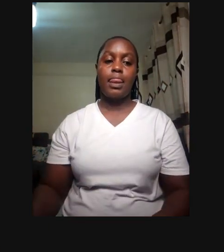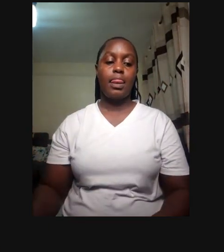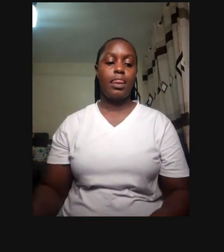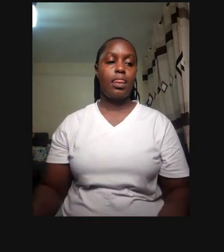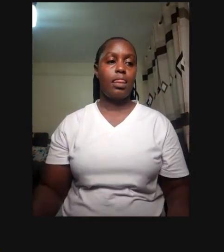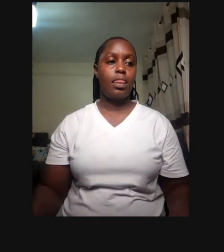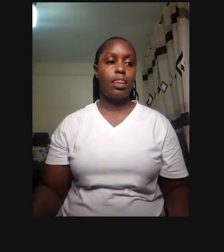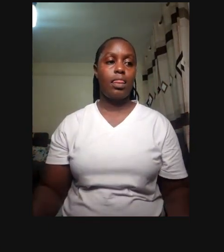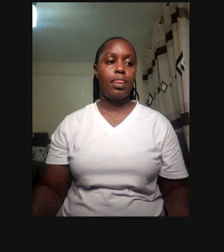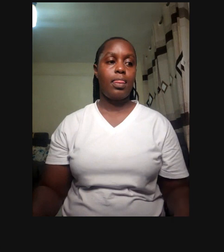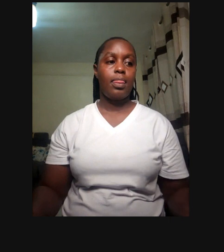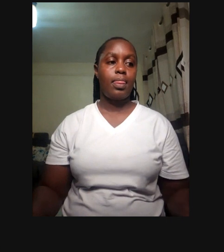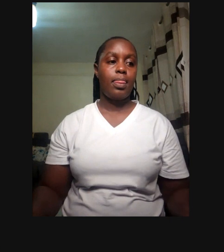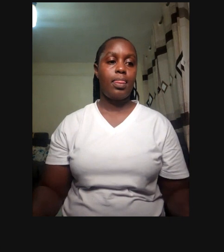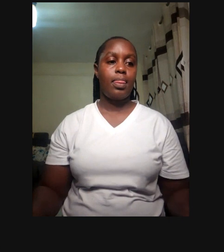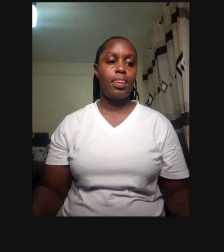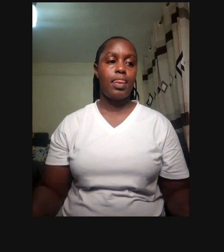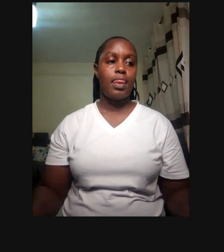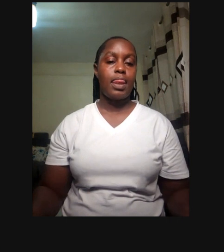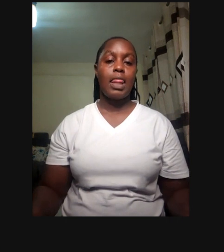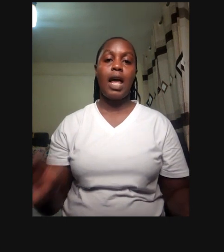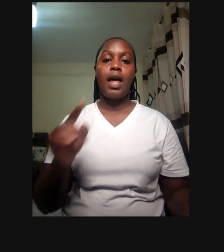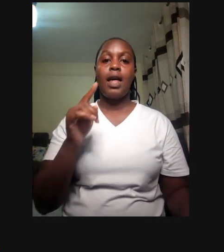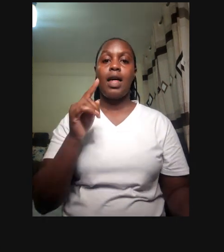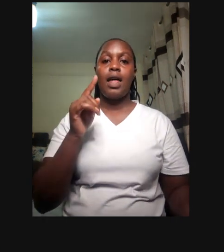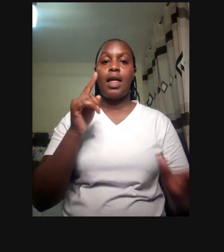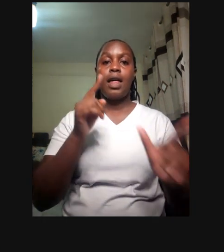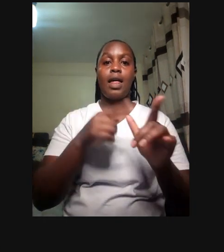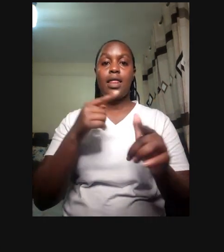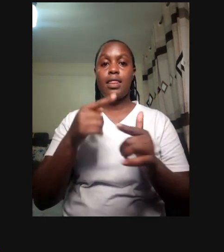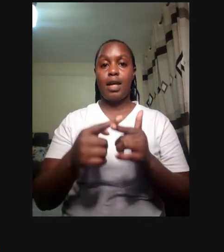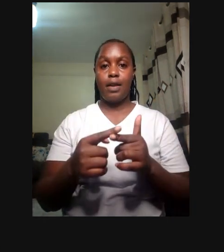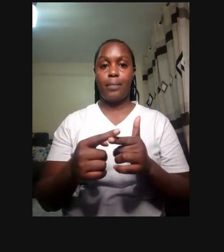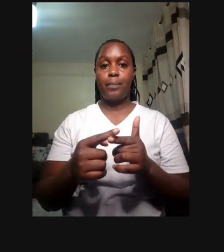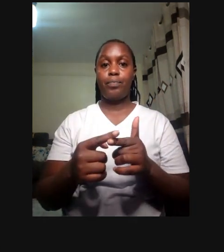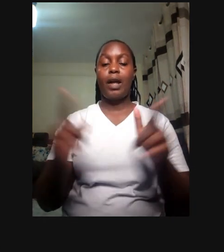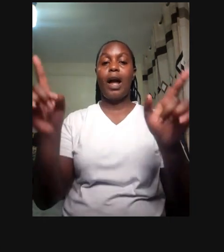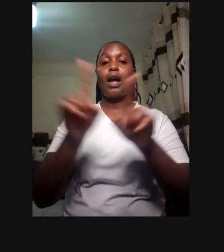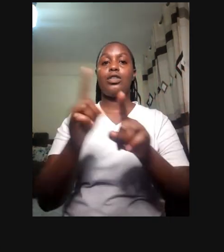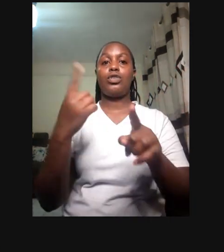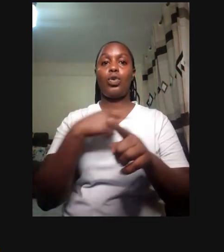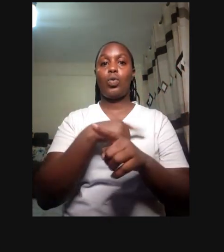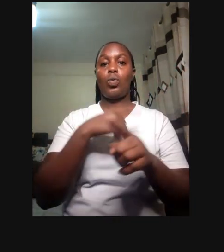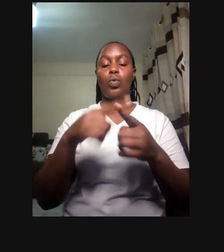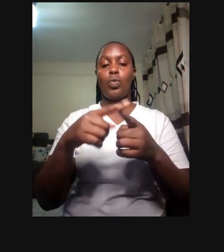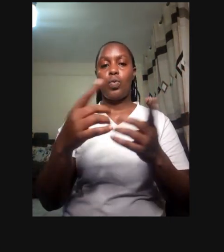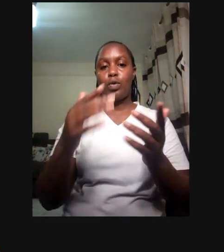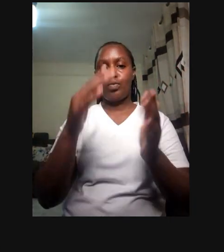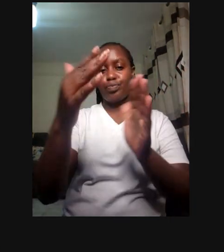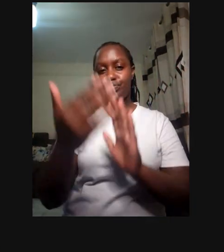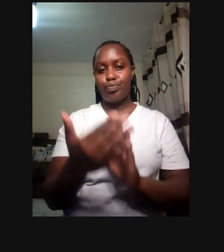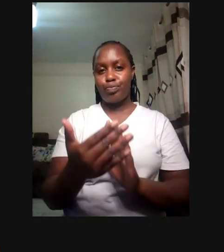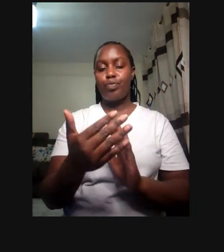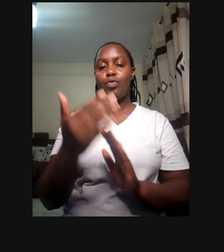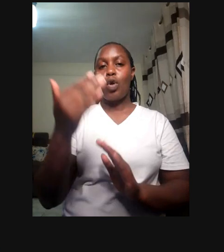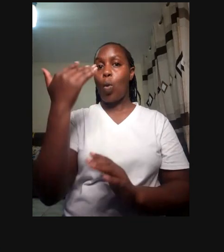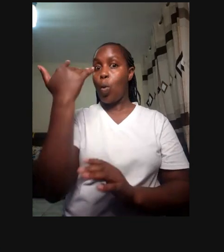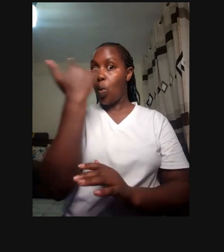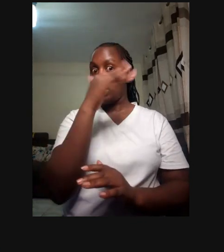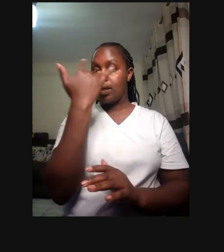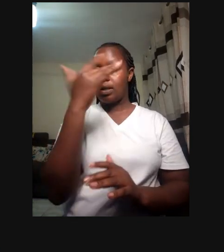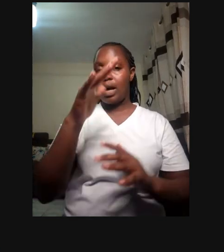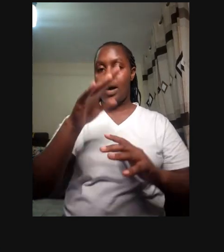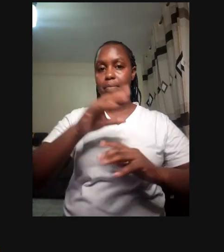And then, of course, um, as we approach Autism Acceptance Month in April, my call to